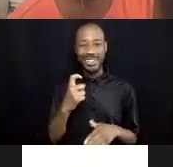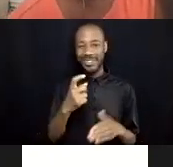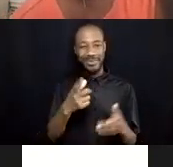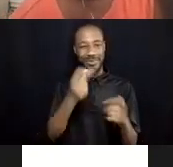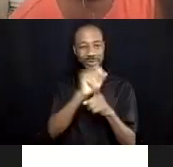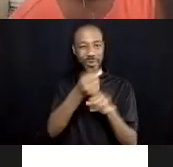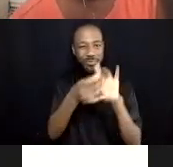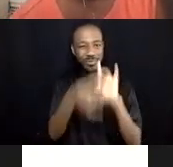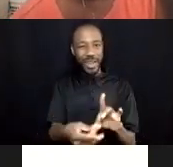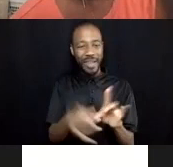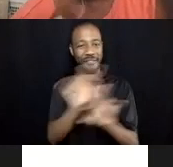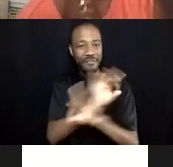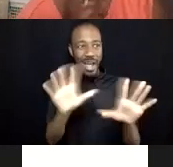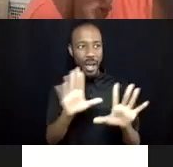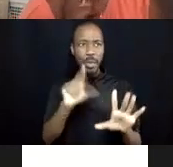control.